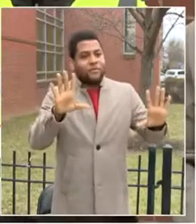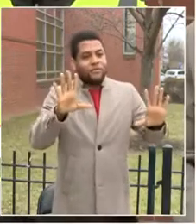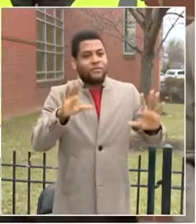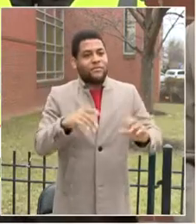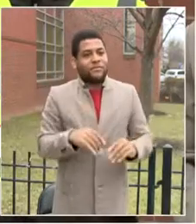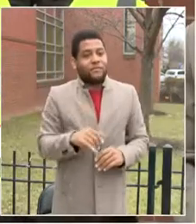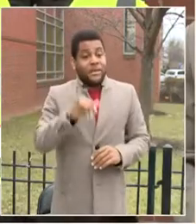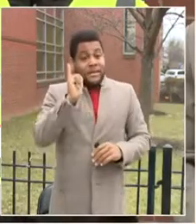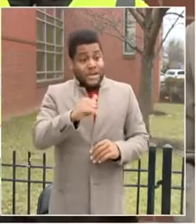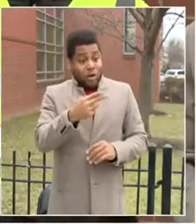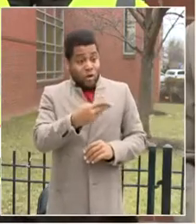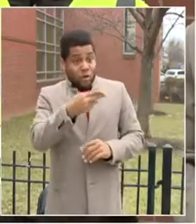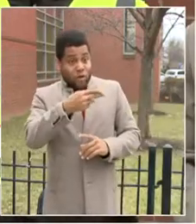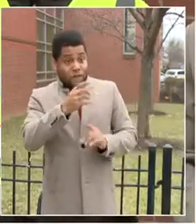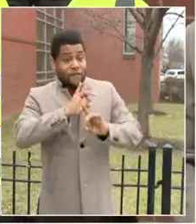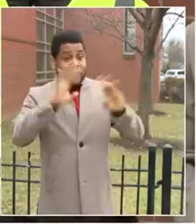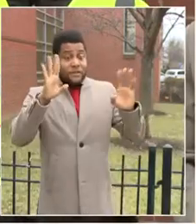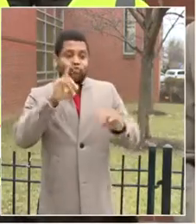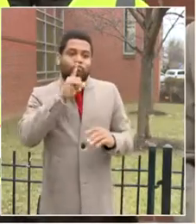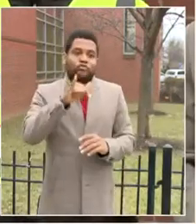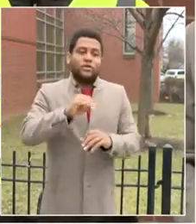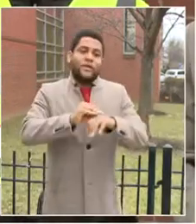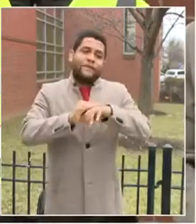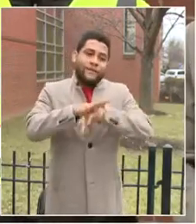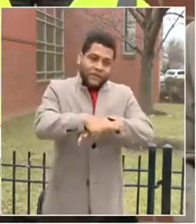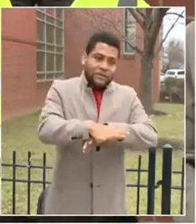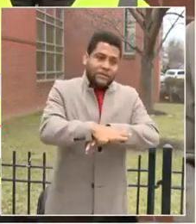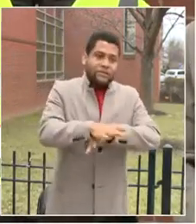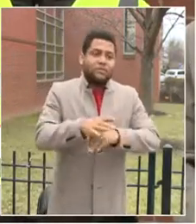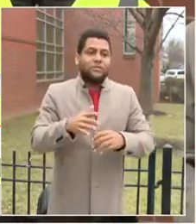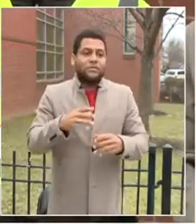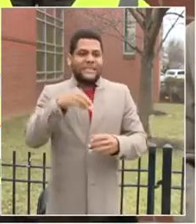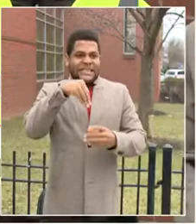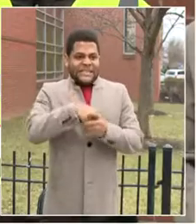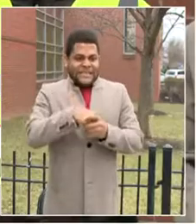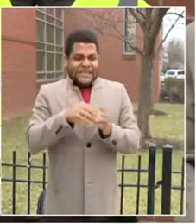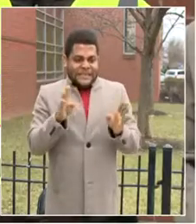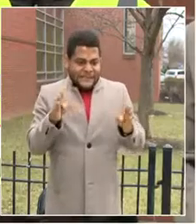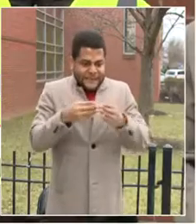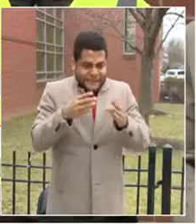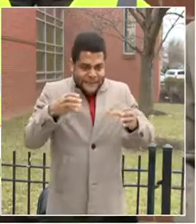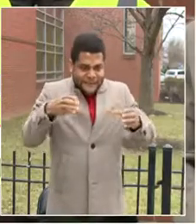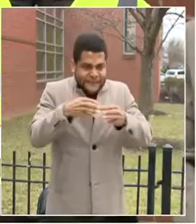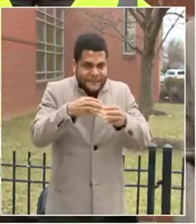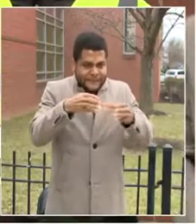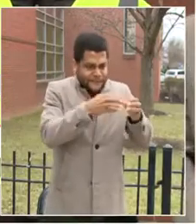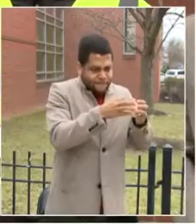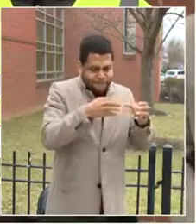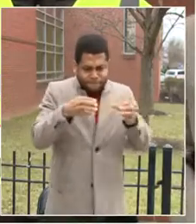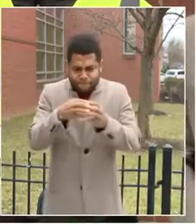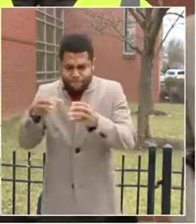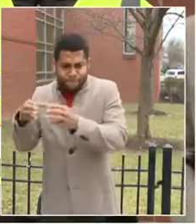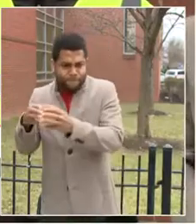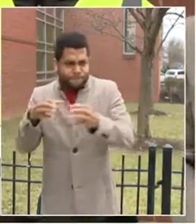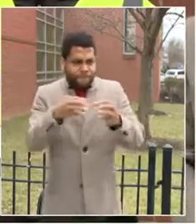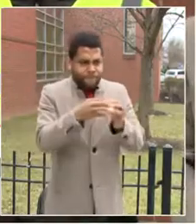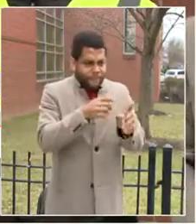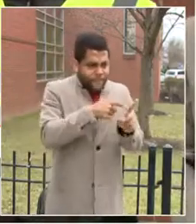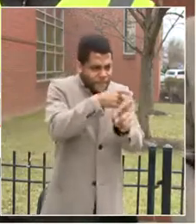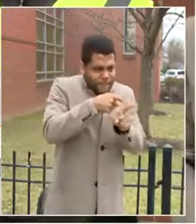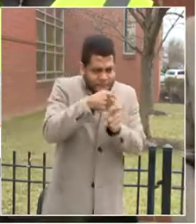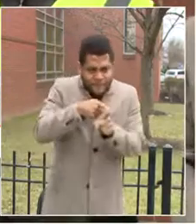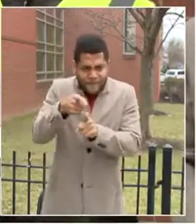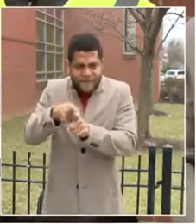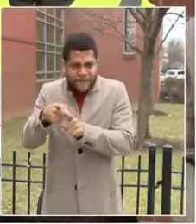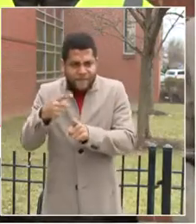is particularly affecting concentrated areas. So our approach to dealing with people